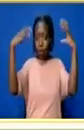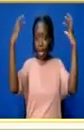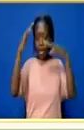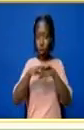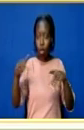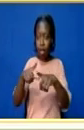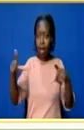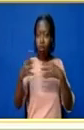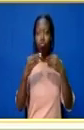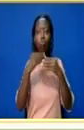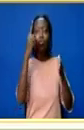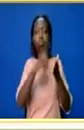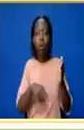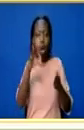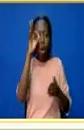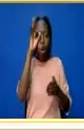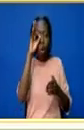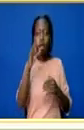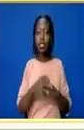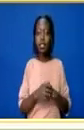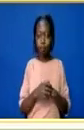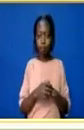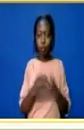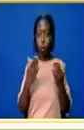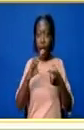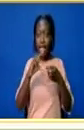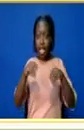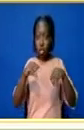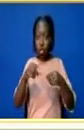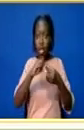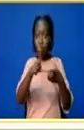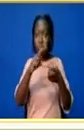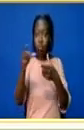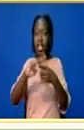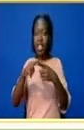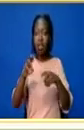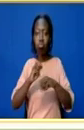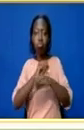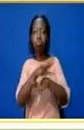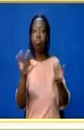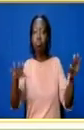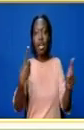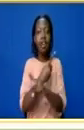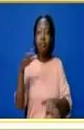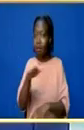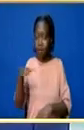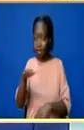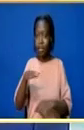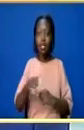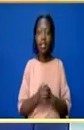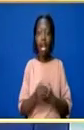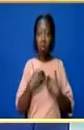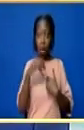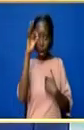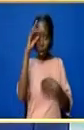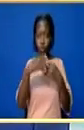forms small holes. Yes. Where the soil was, it was detached, goes somewhere else. Yes. So there is that hole formed there.